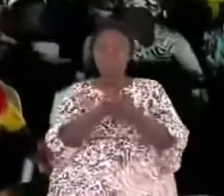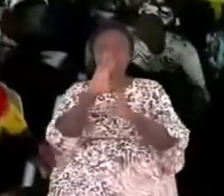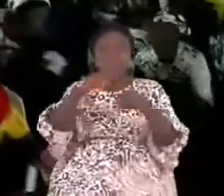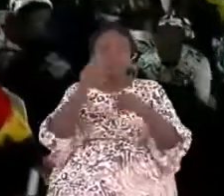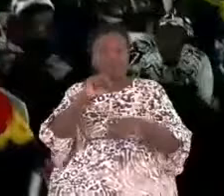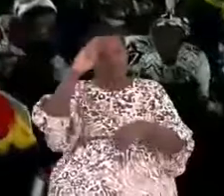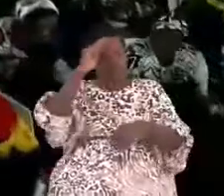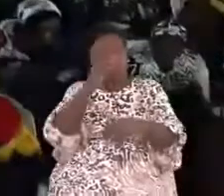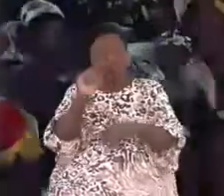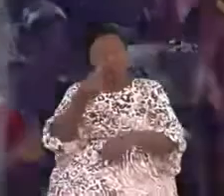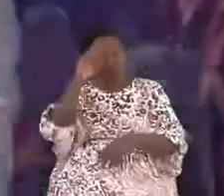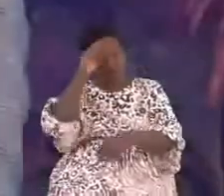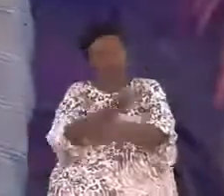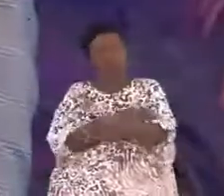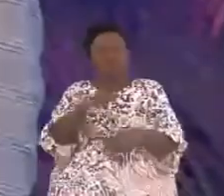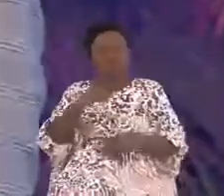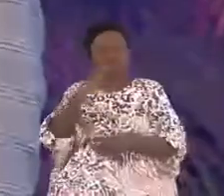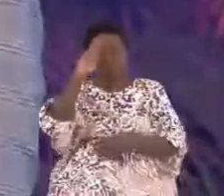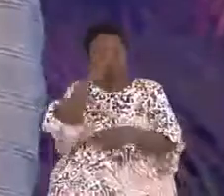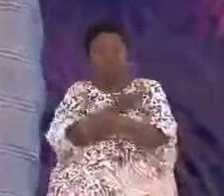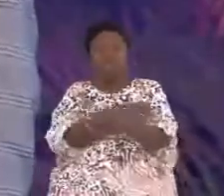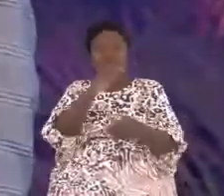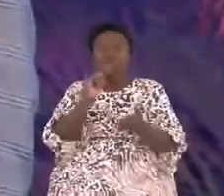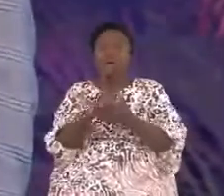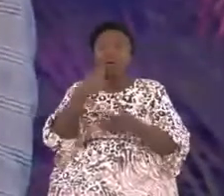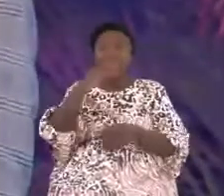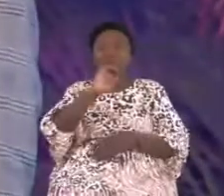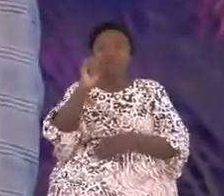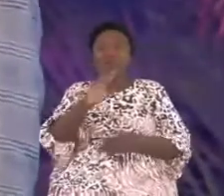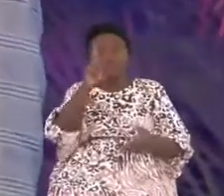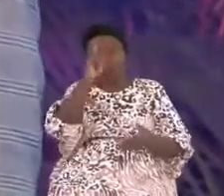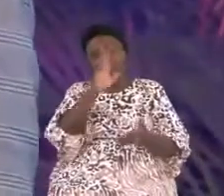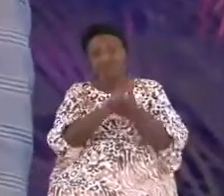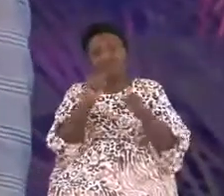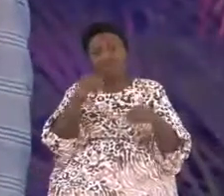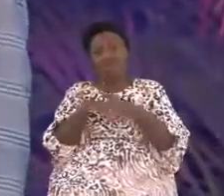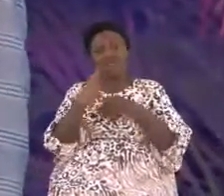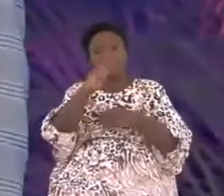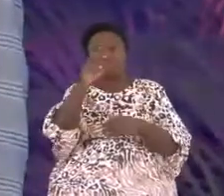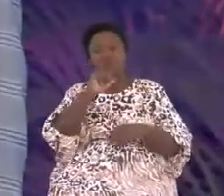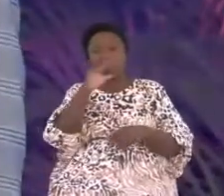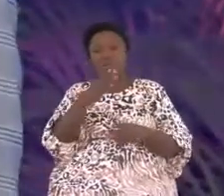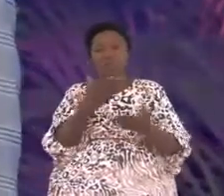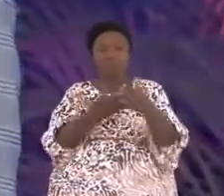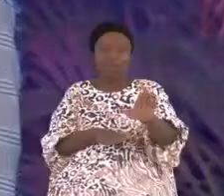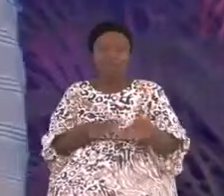that whosoever believes in him